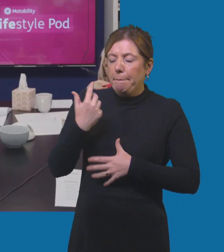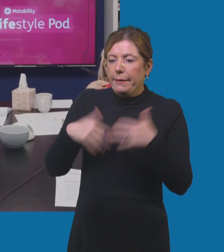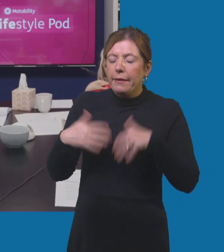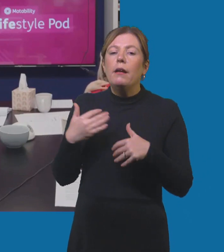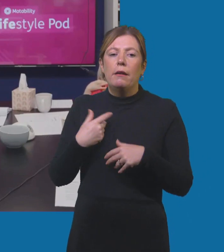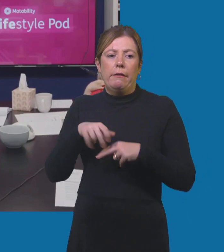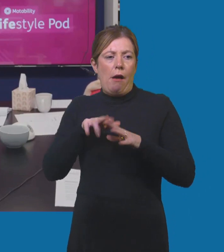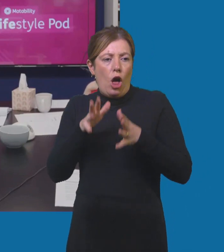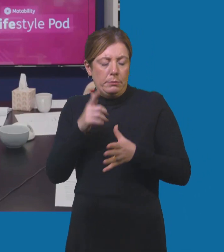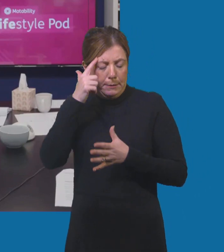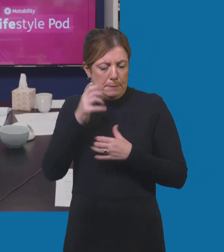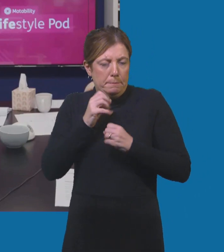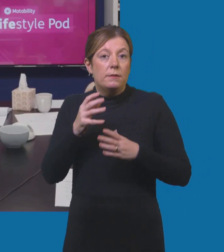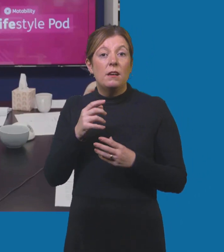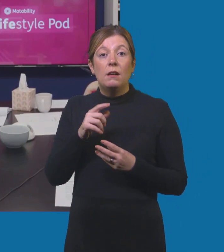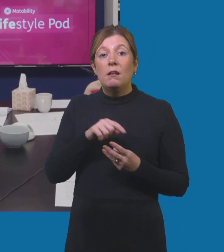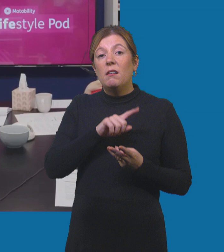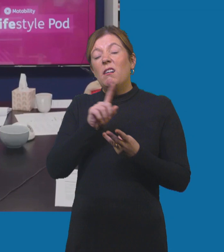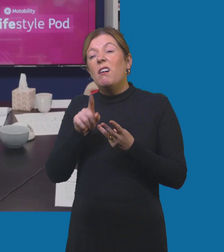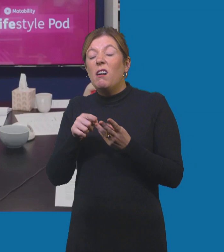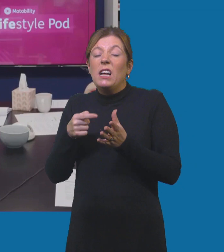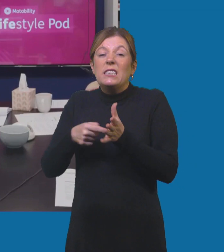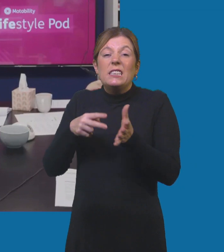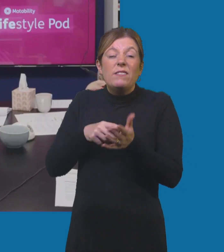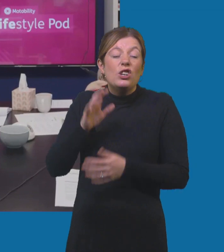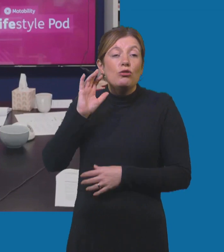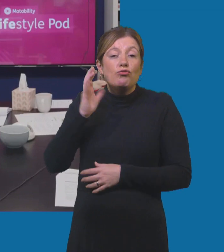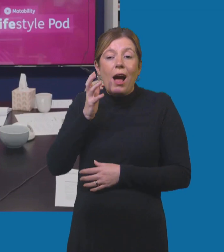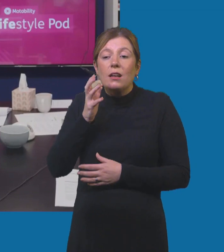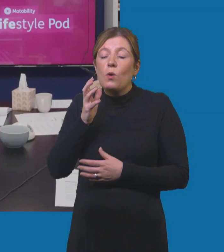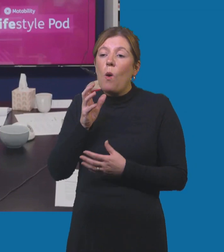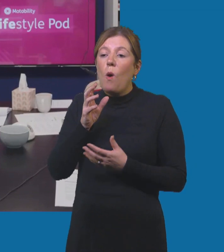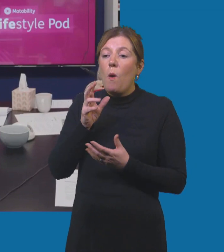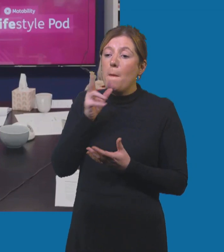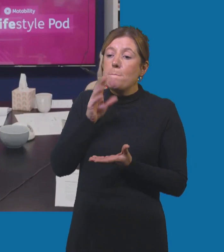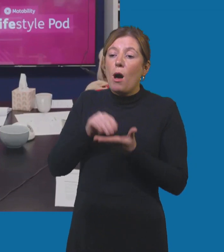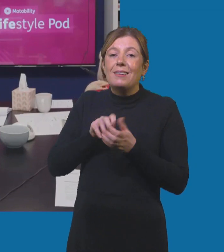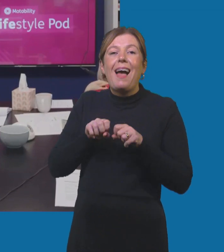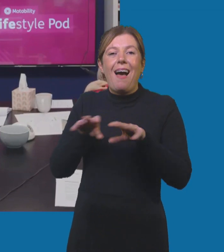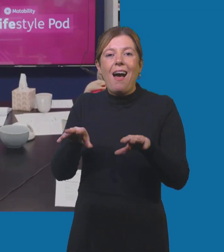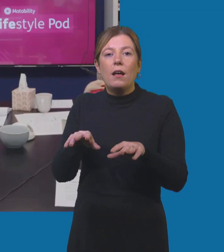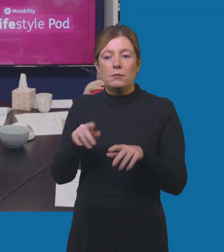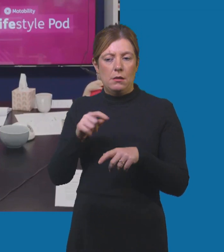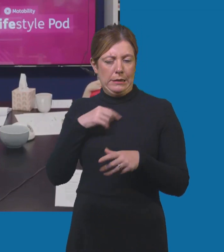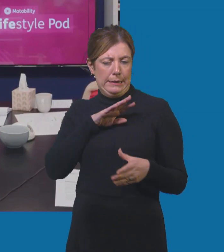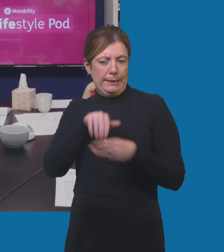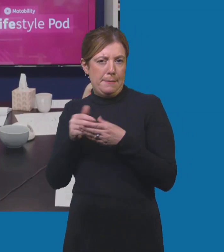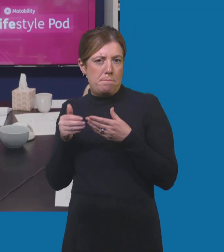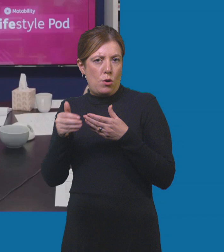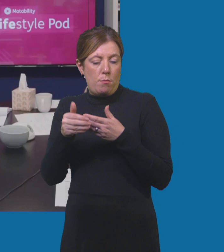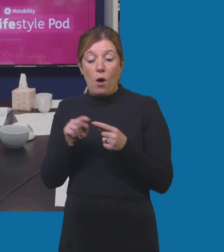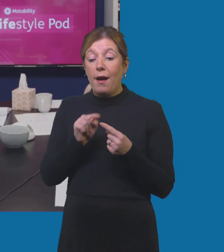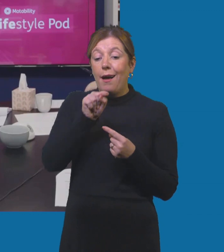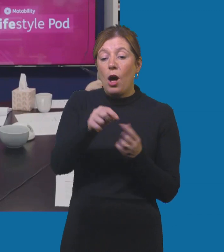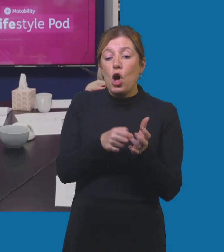the media world as a presenter, TV, radio, podcast and that kind of stuff. And in November, myself